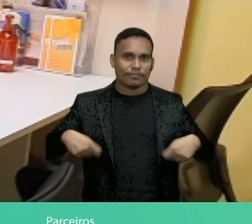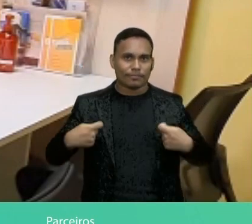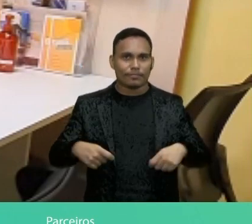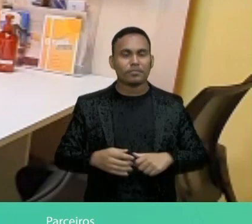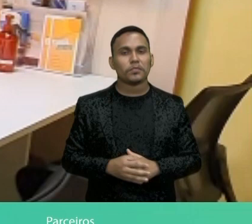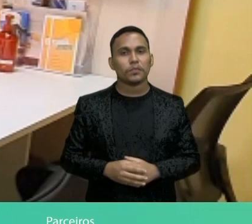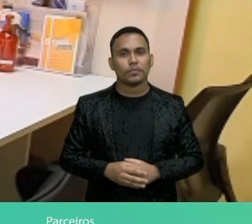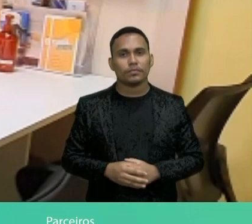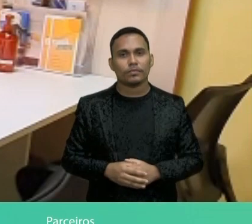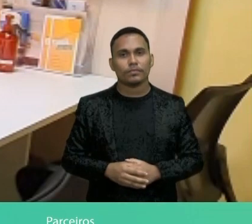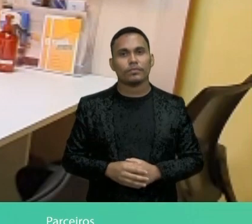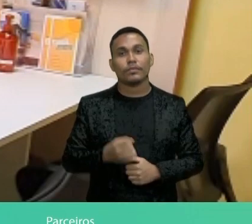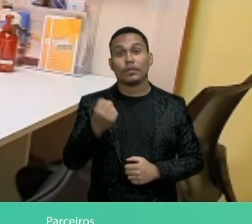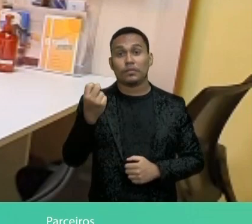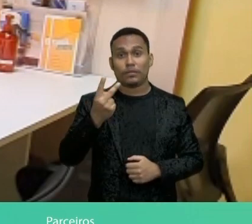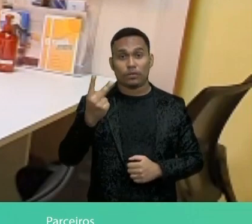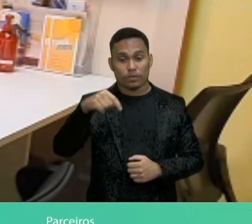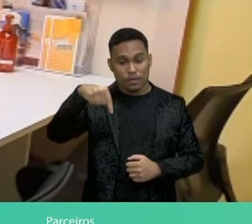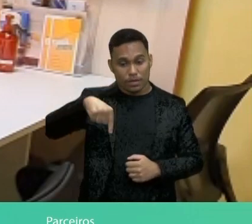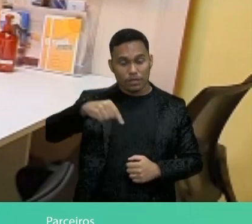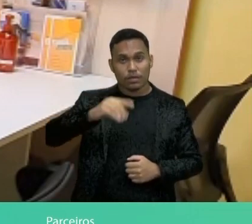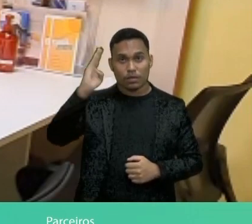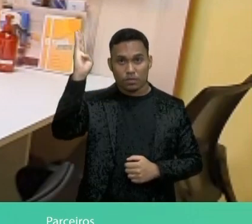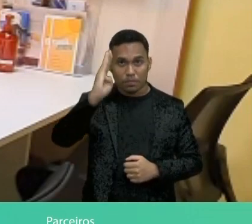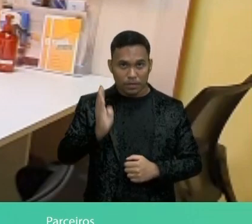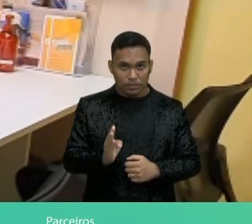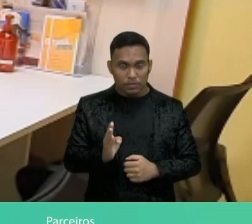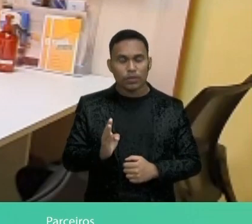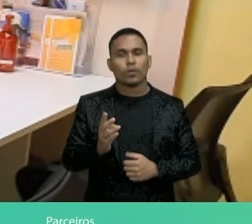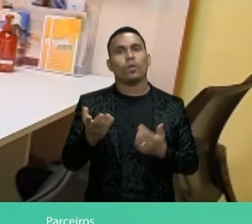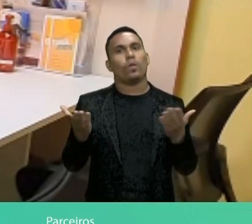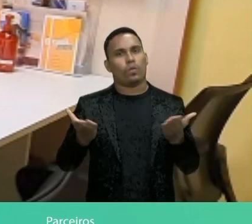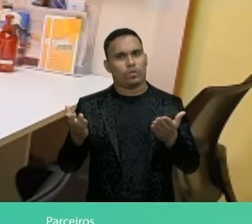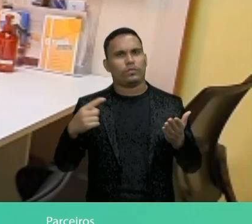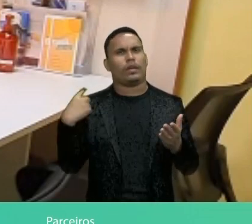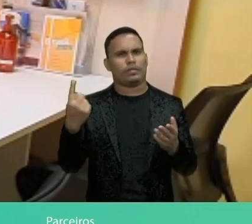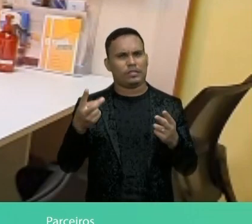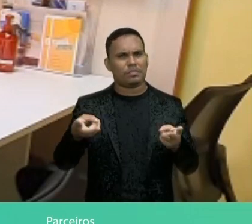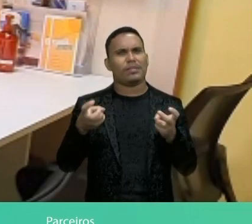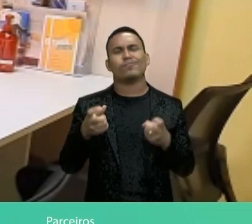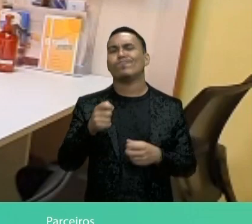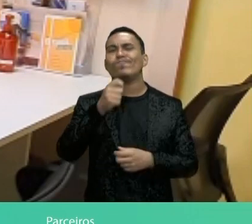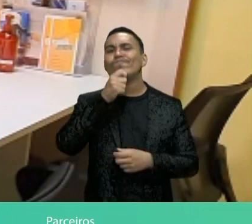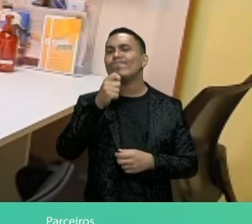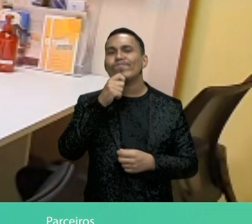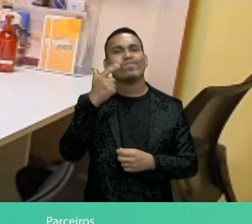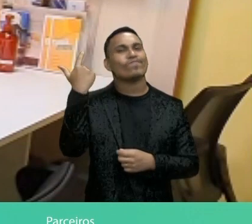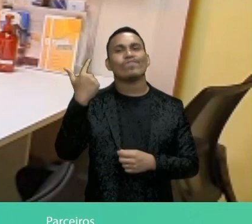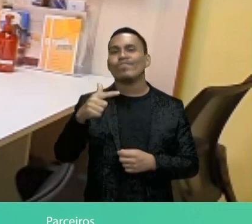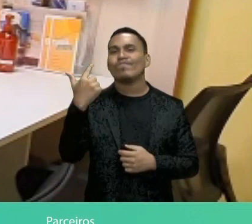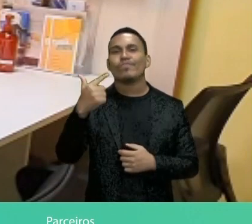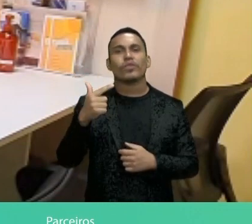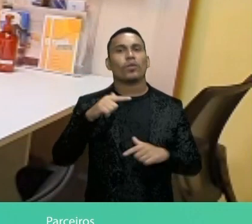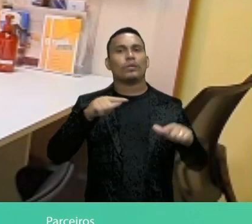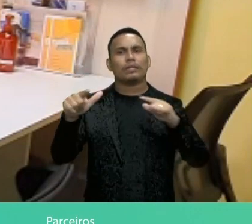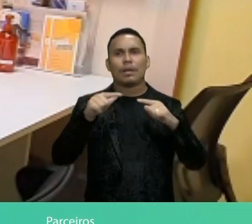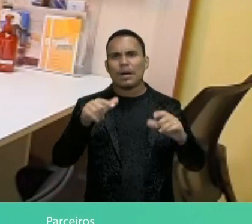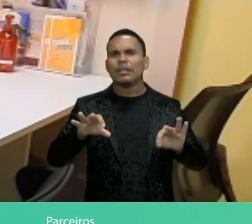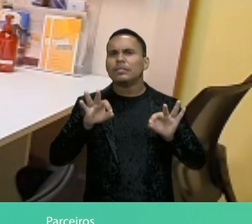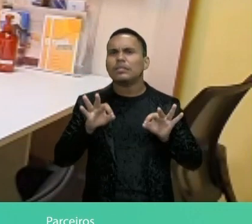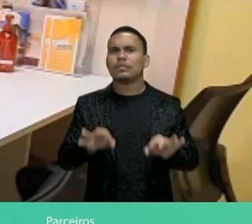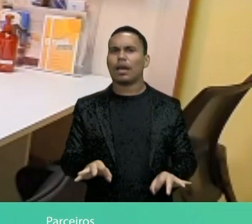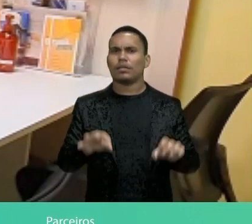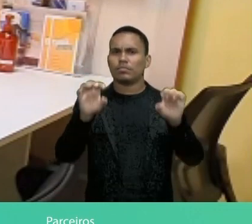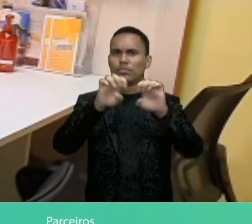Segundo, o consumo no mercado brasileiro. Hoje, a gente percebe que ainda não existe uma ação estrutural. So, there's